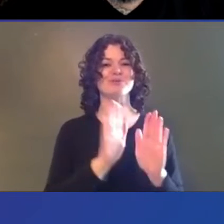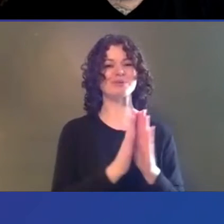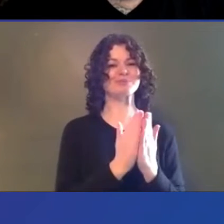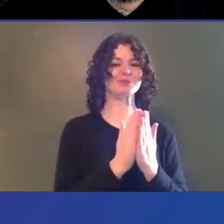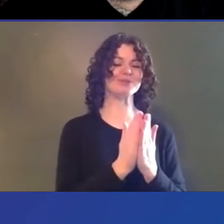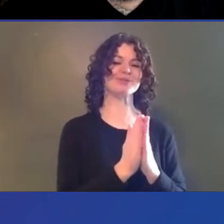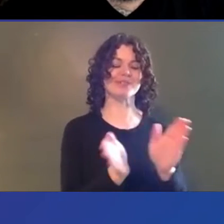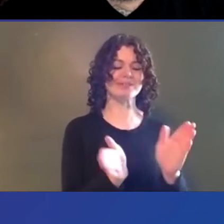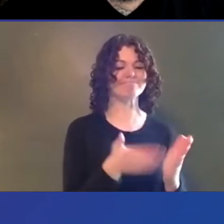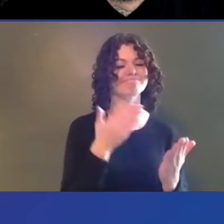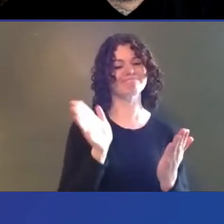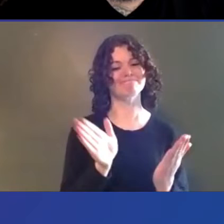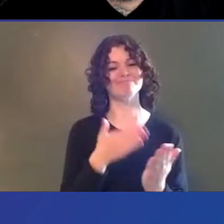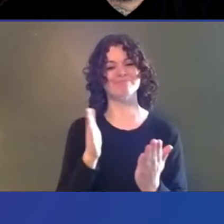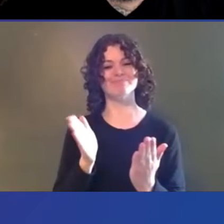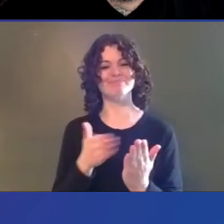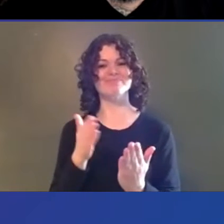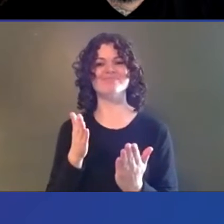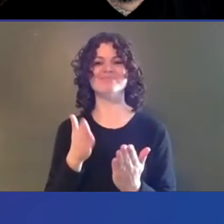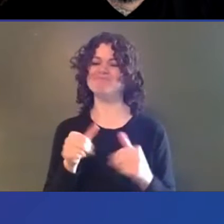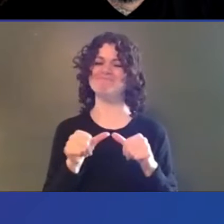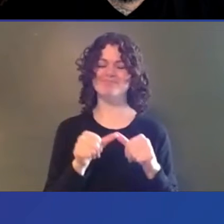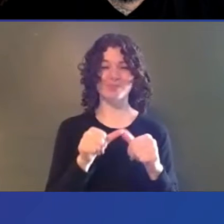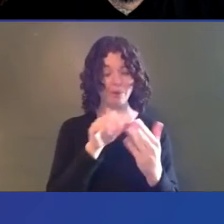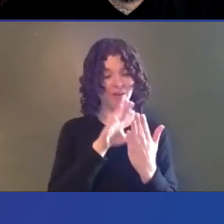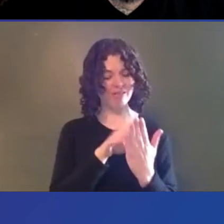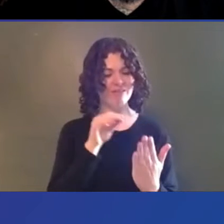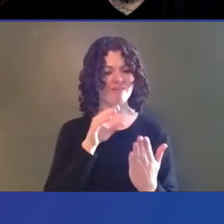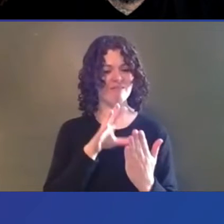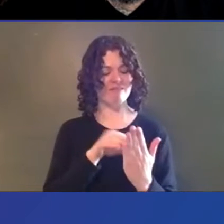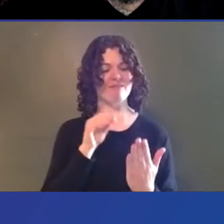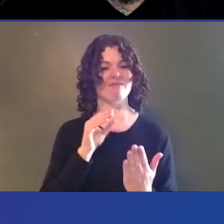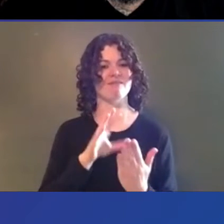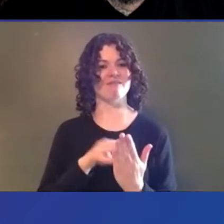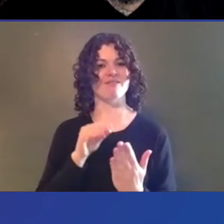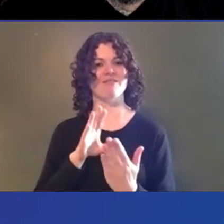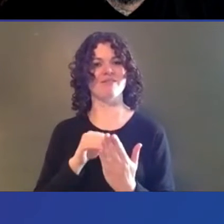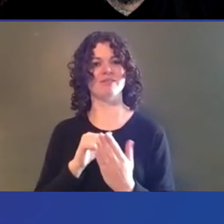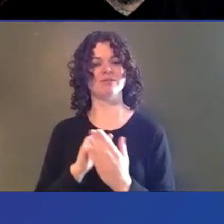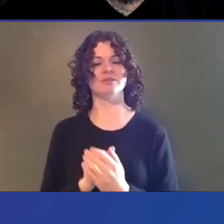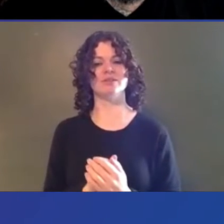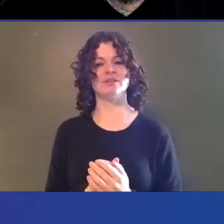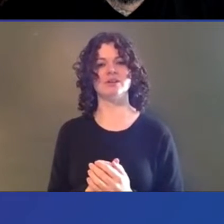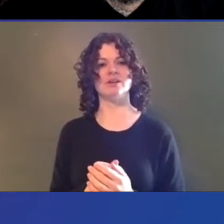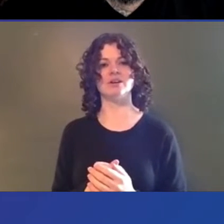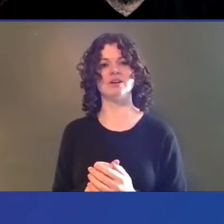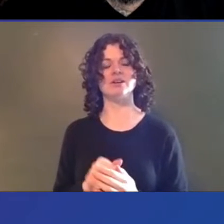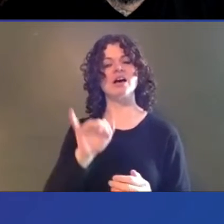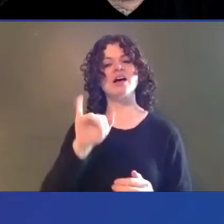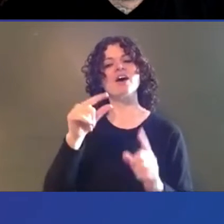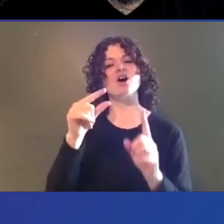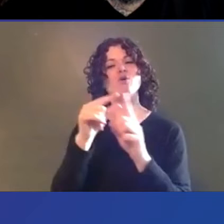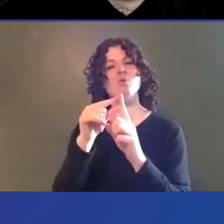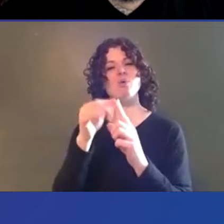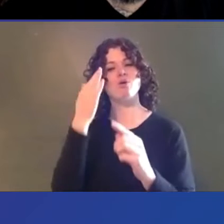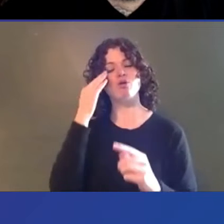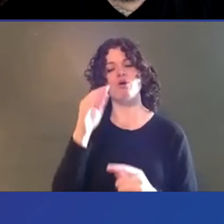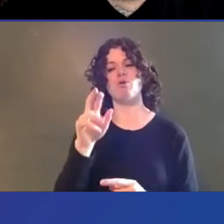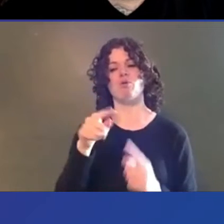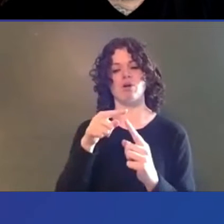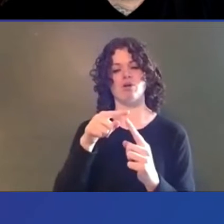also this sense of, I think that the word return, I've been trying to not use it